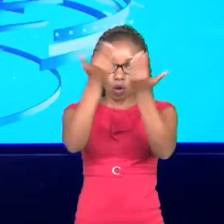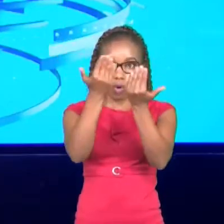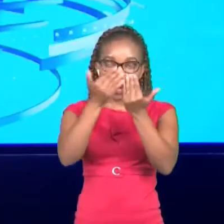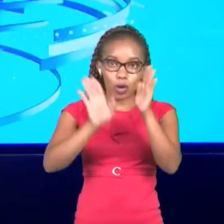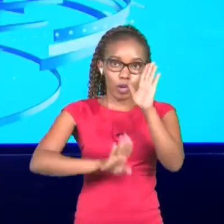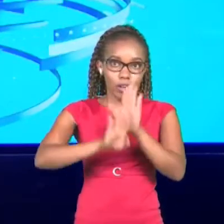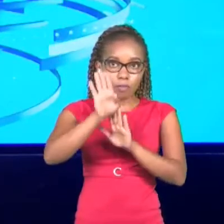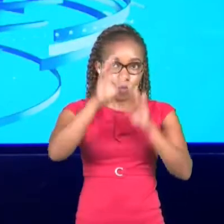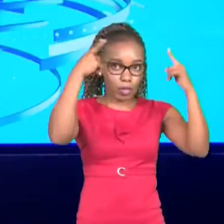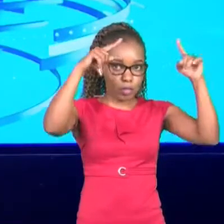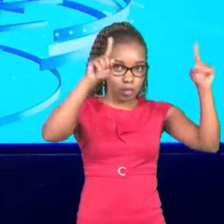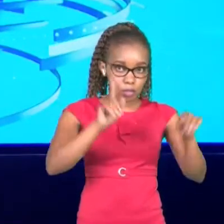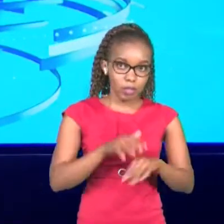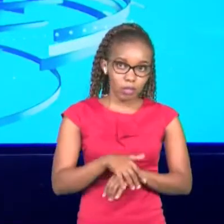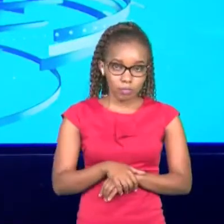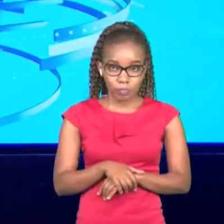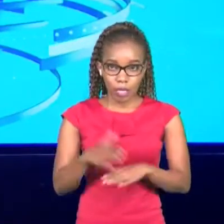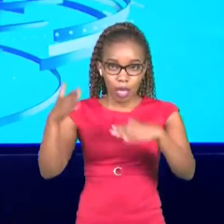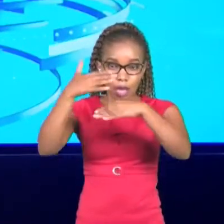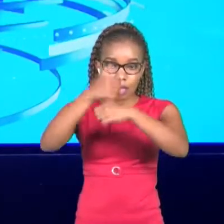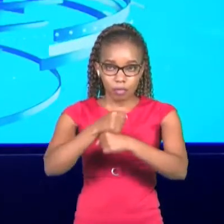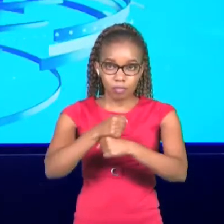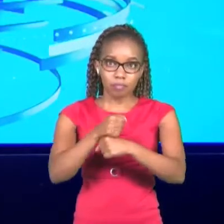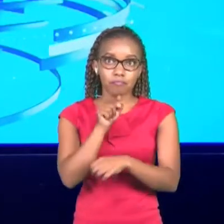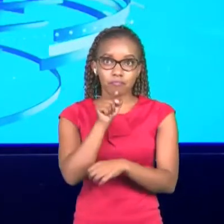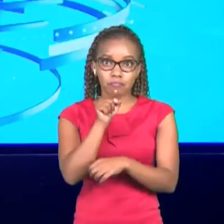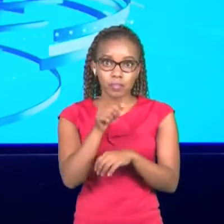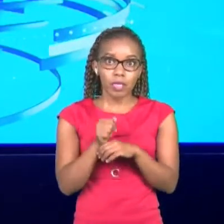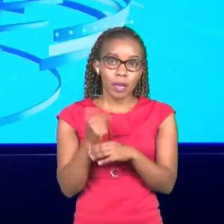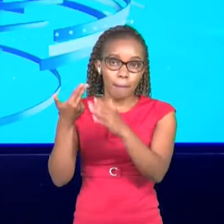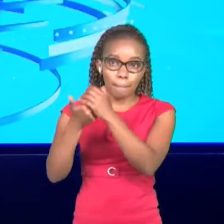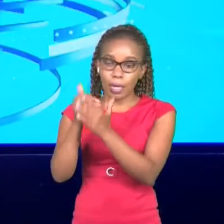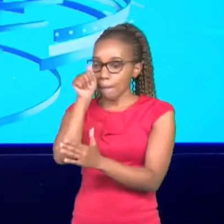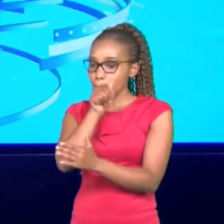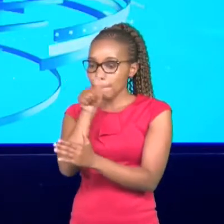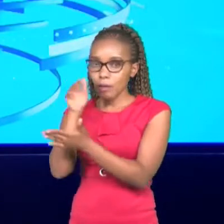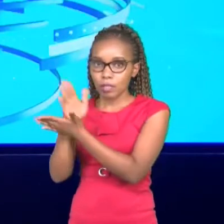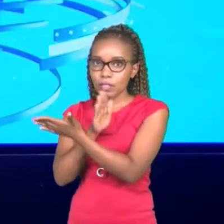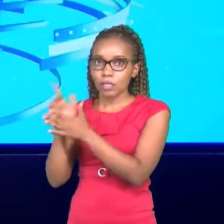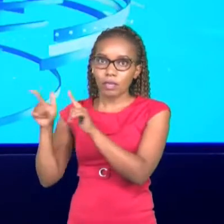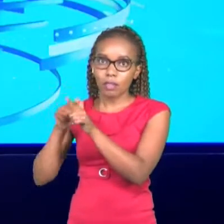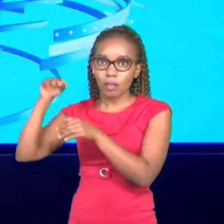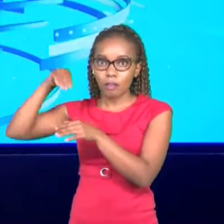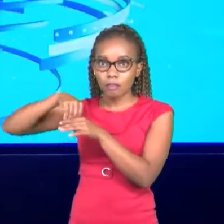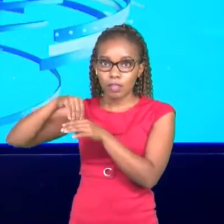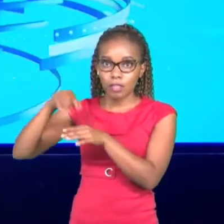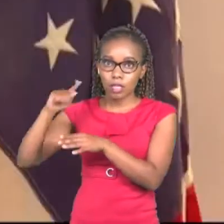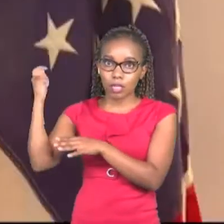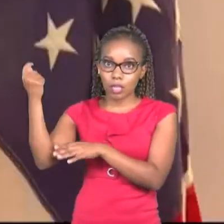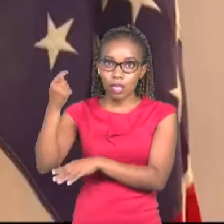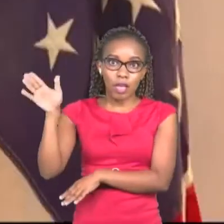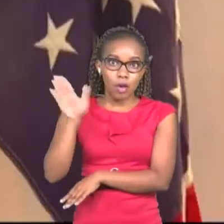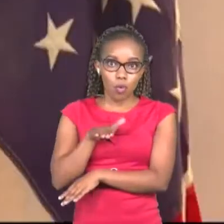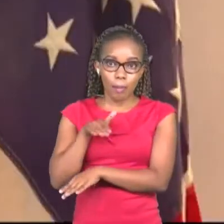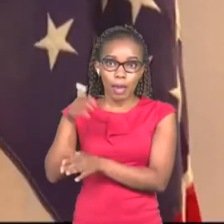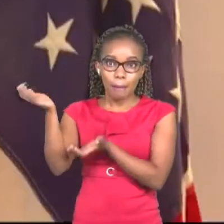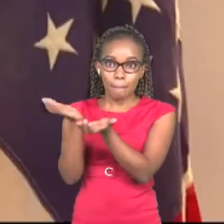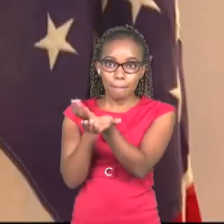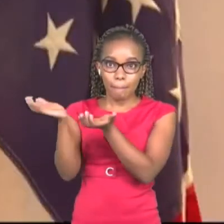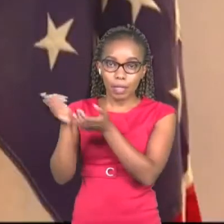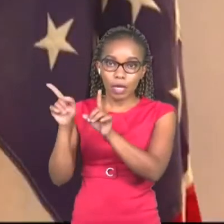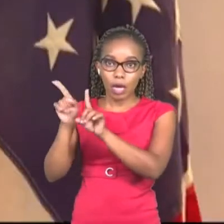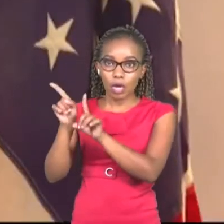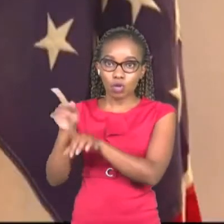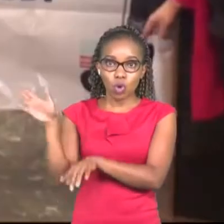Now, this initiative partners with the private sectors and invests in Kenya women entrepreneurs and